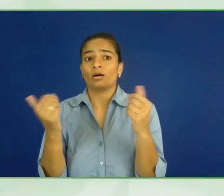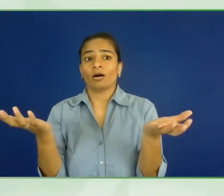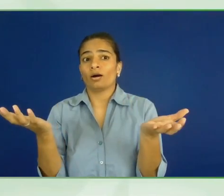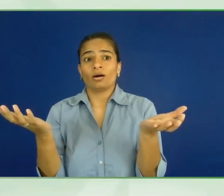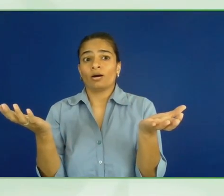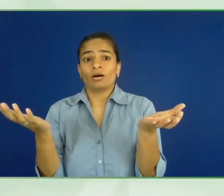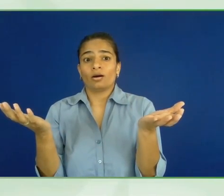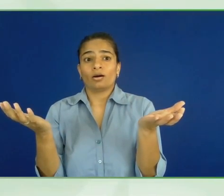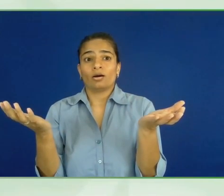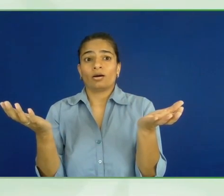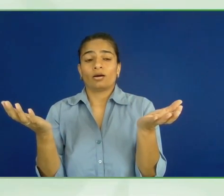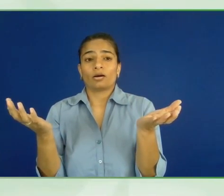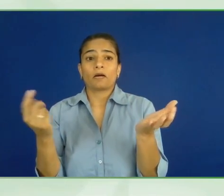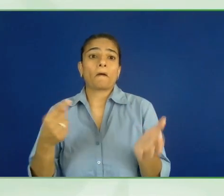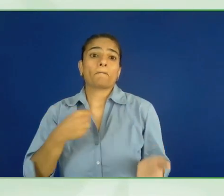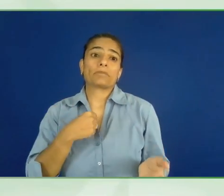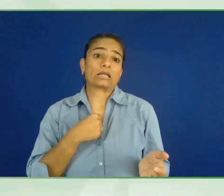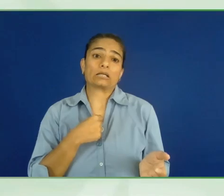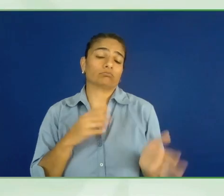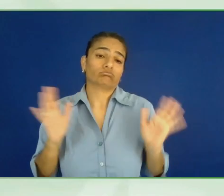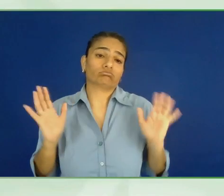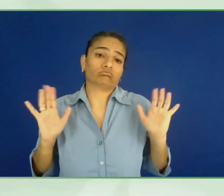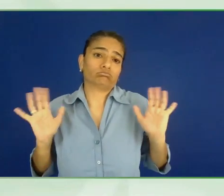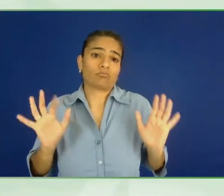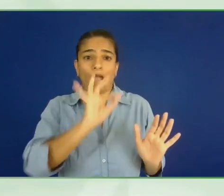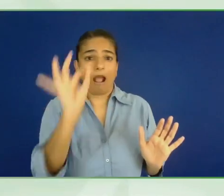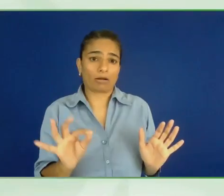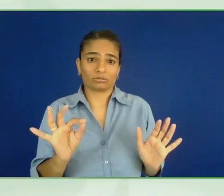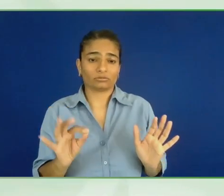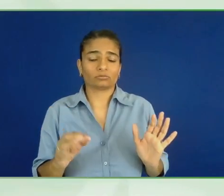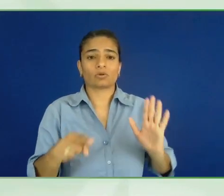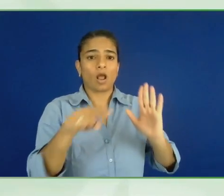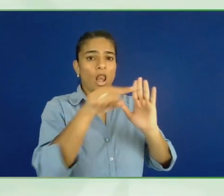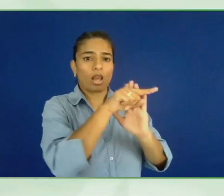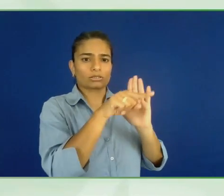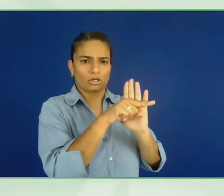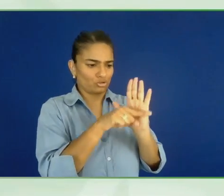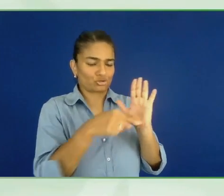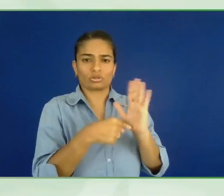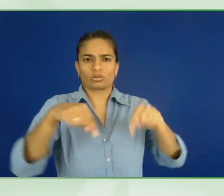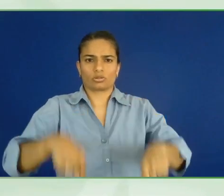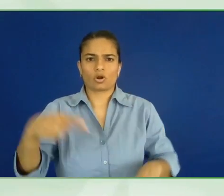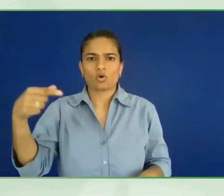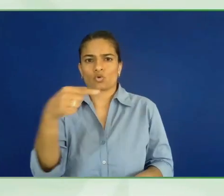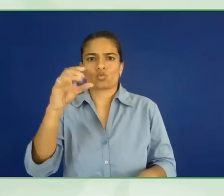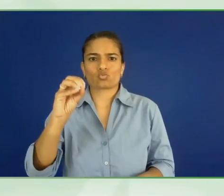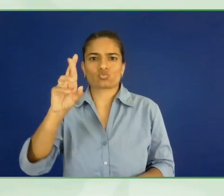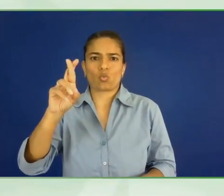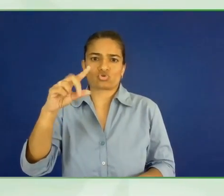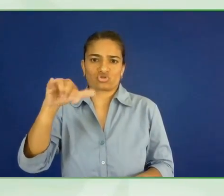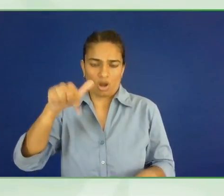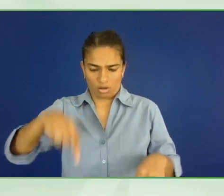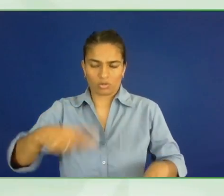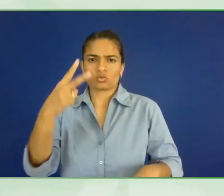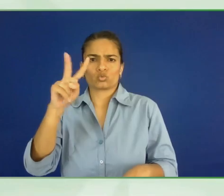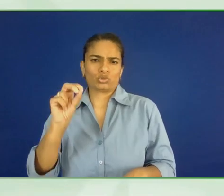you about, again, legislation in Georgia. In 2020, we were able to